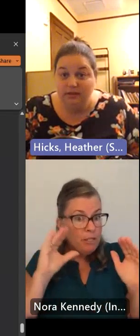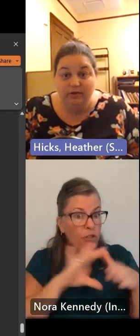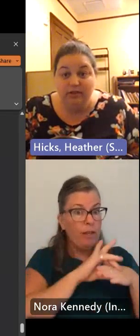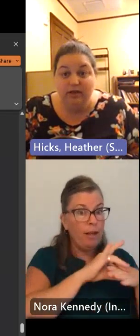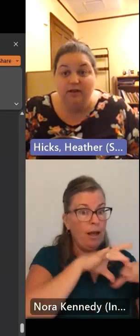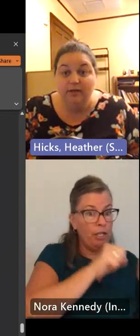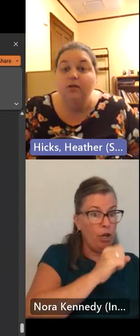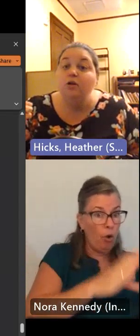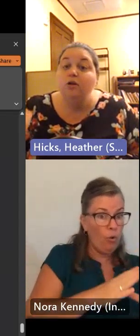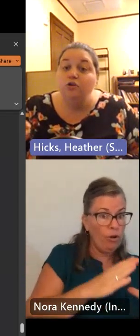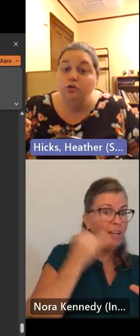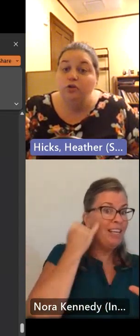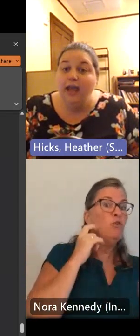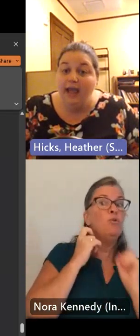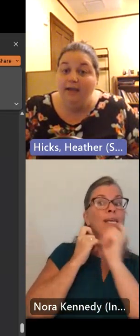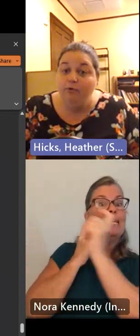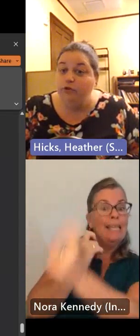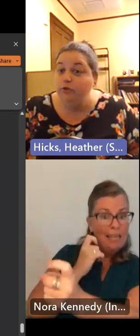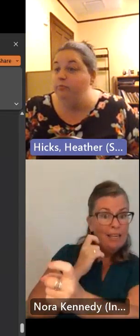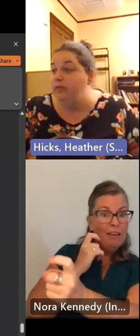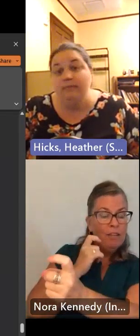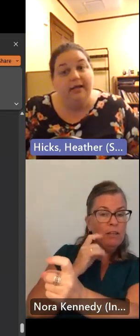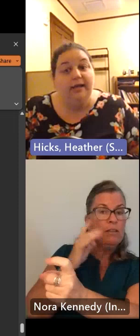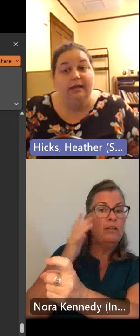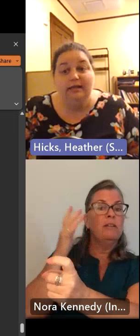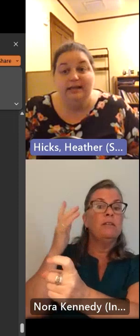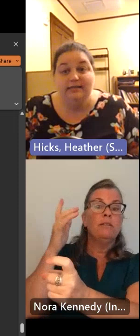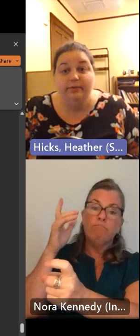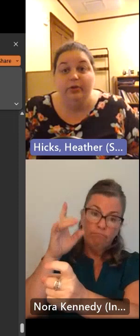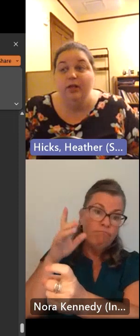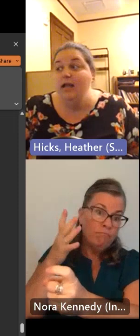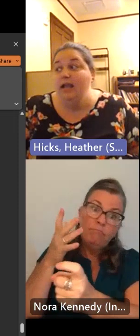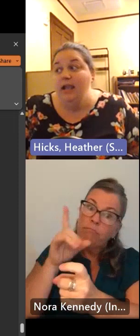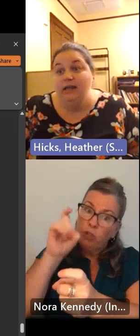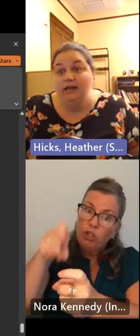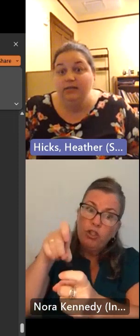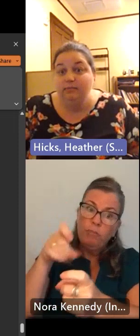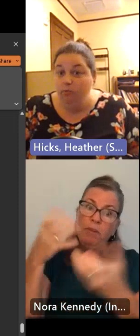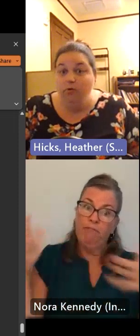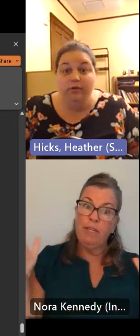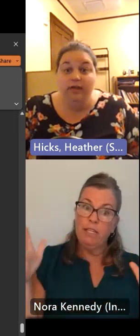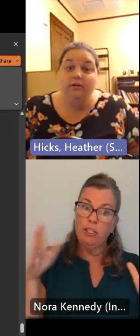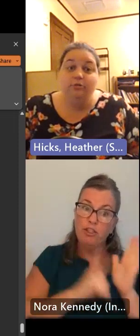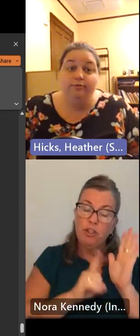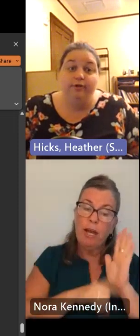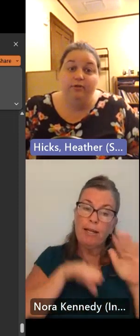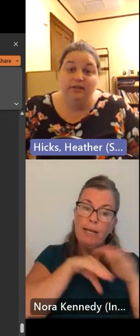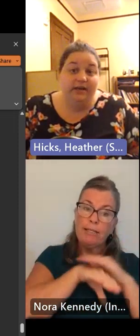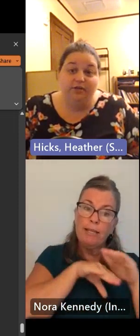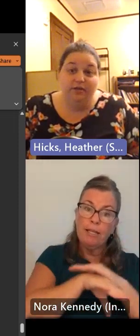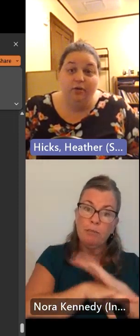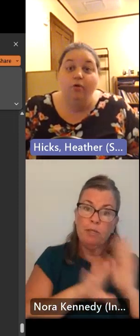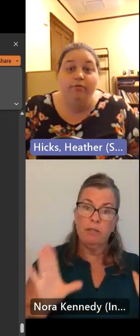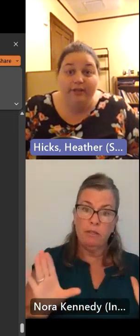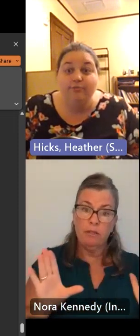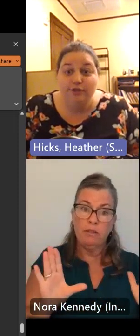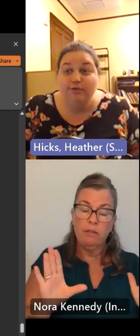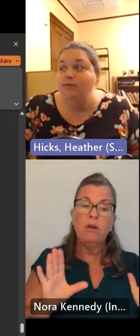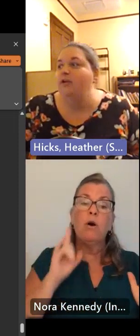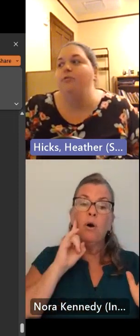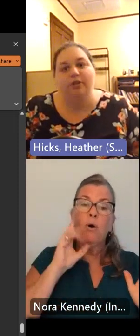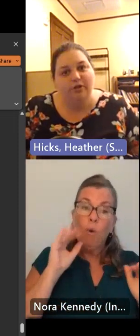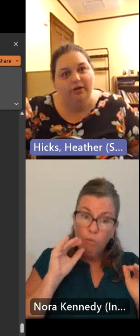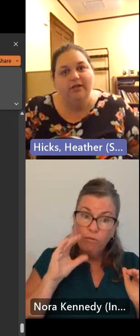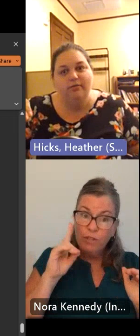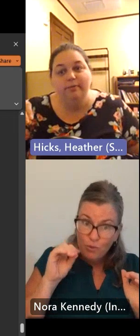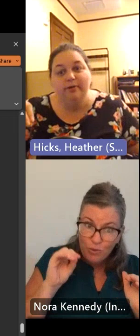handed someone the document should have or should be making it accessible. And it is more than in your preview. It's actually, hopefully you